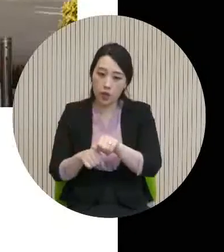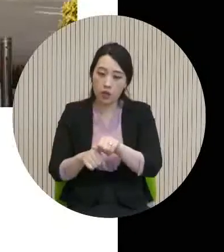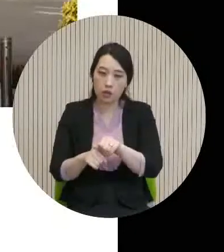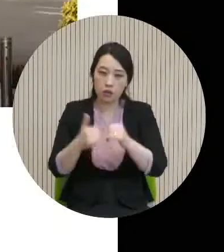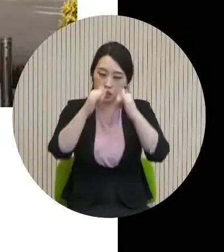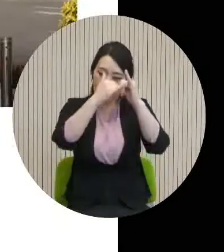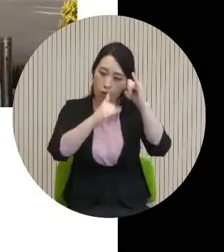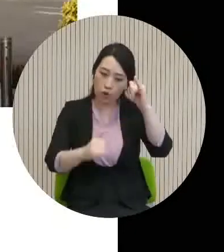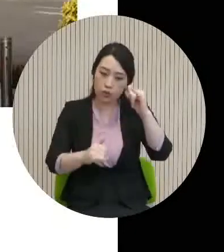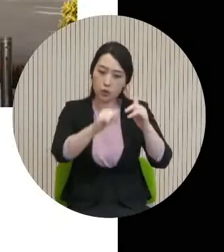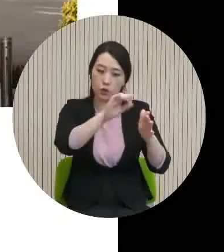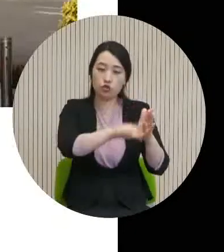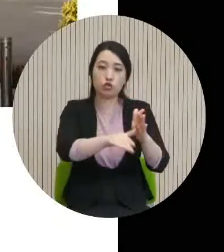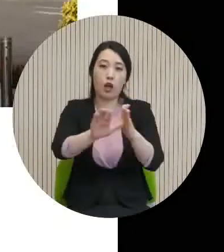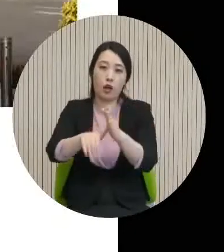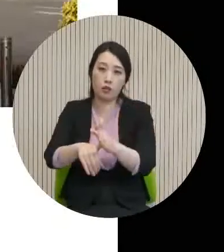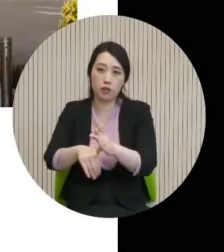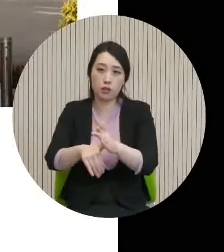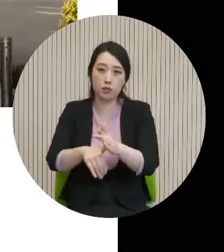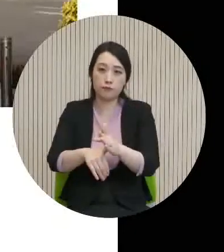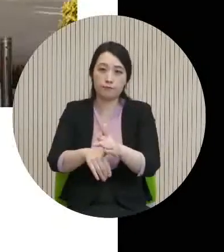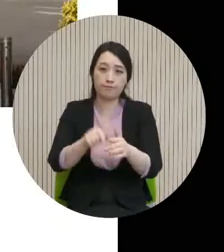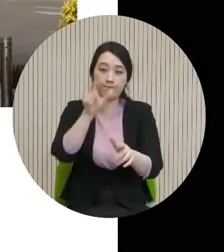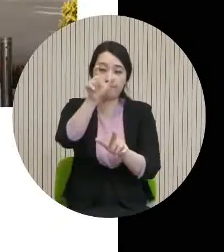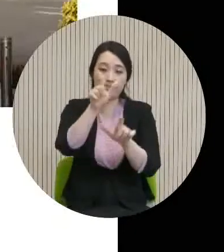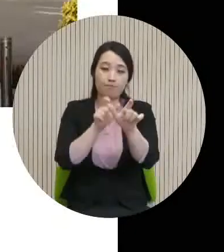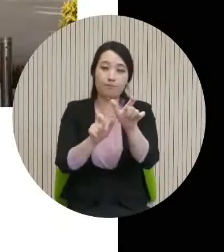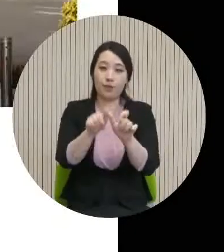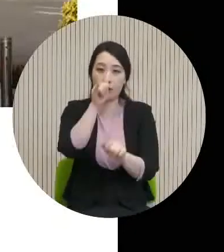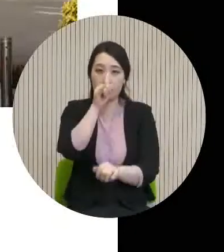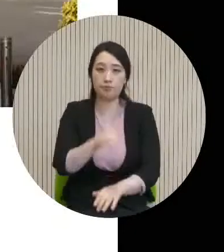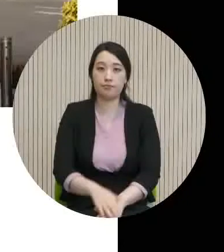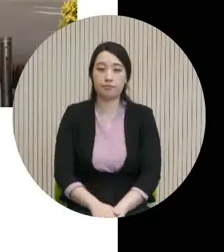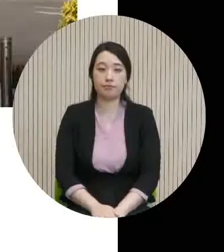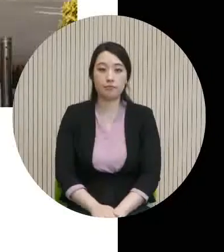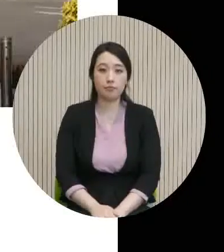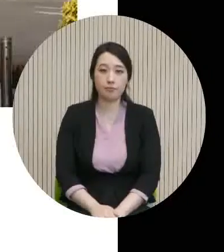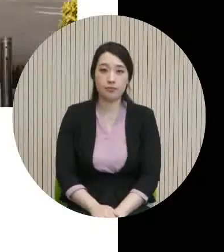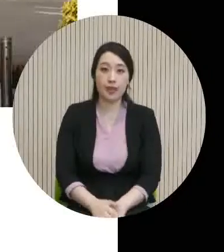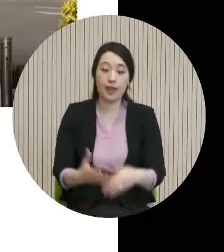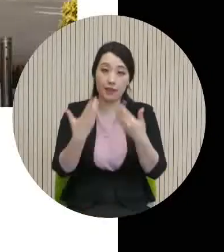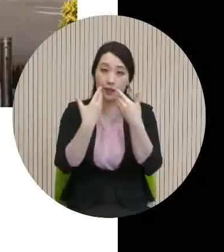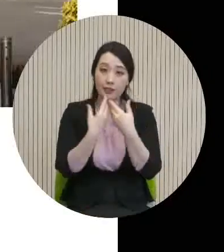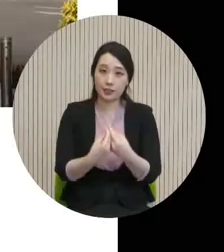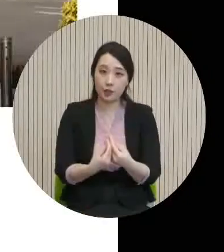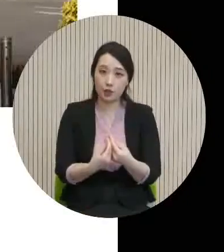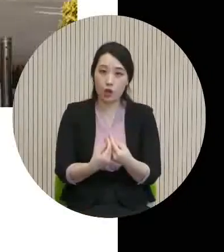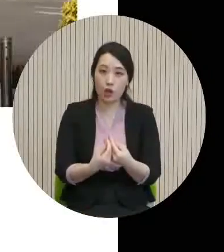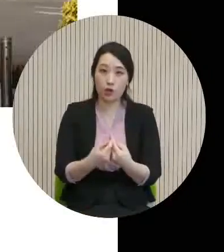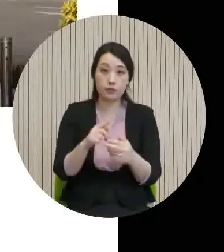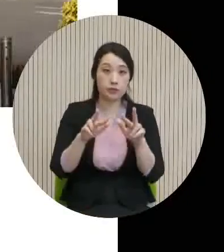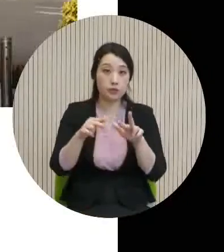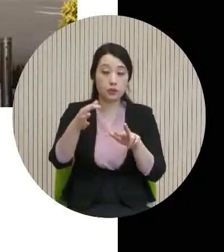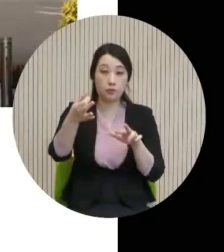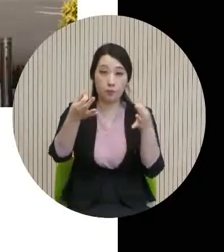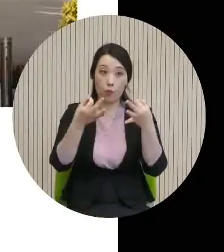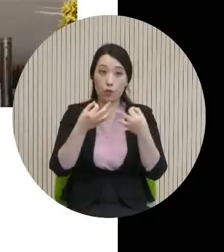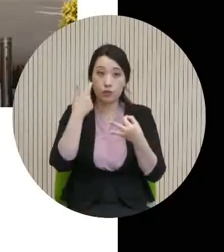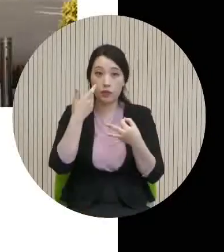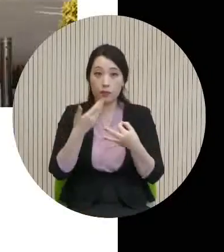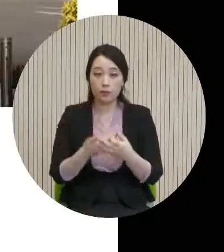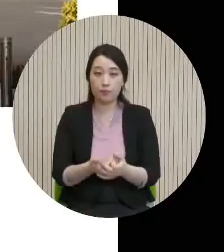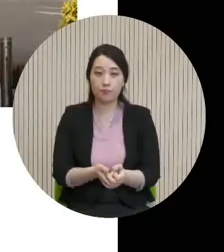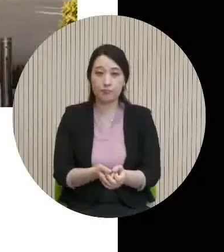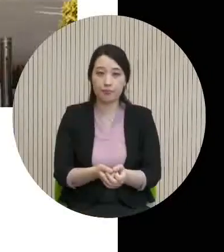And let me give two examples here. One is, this is a tweet by Prime Minister